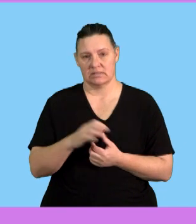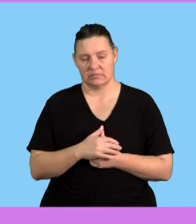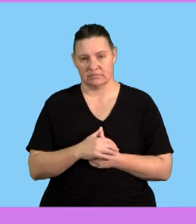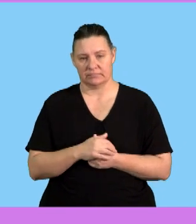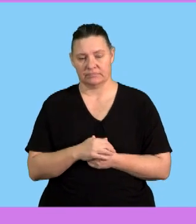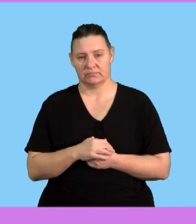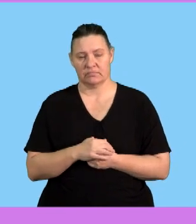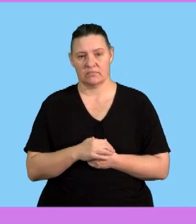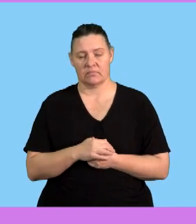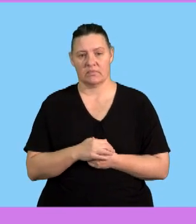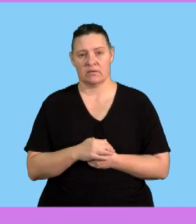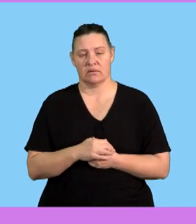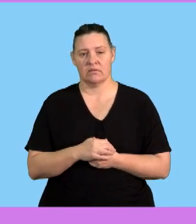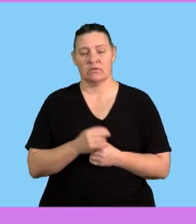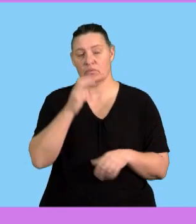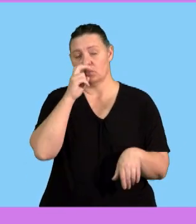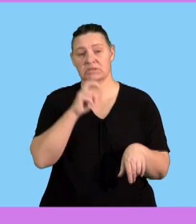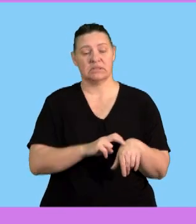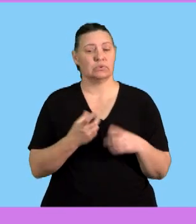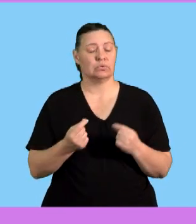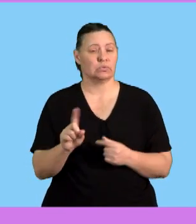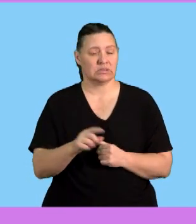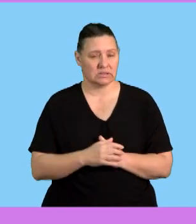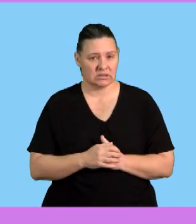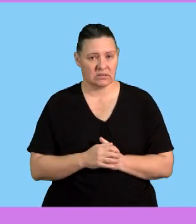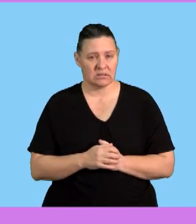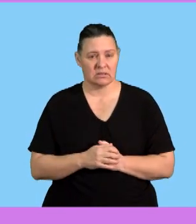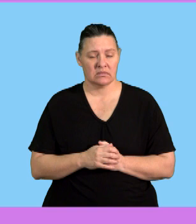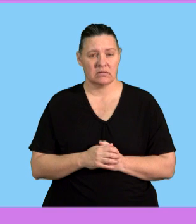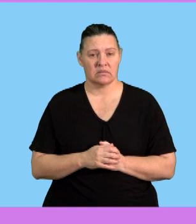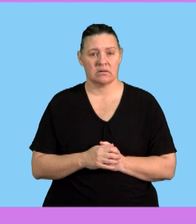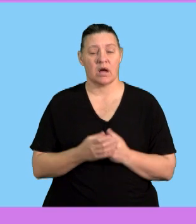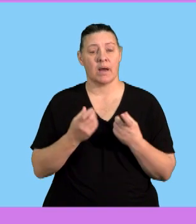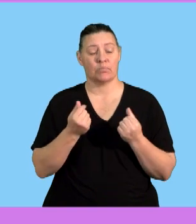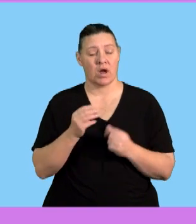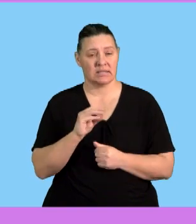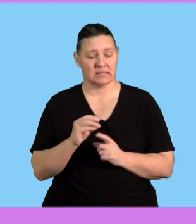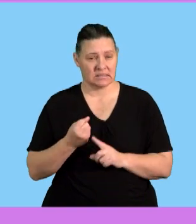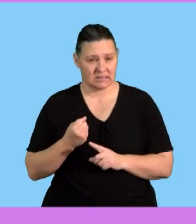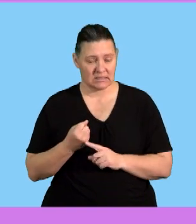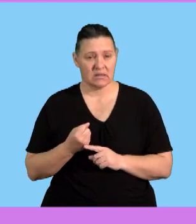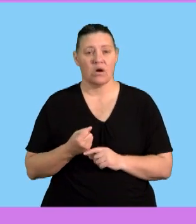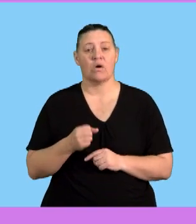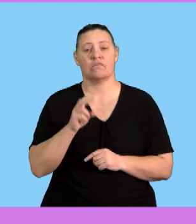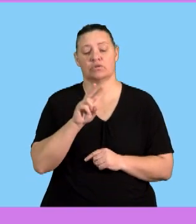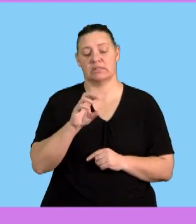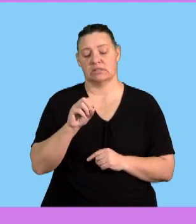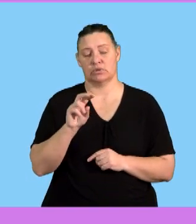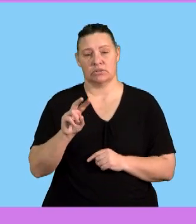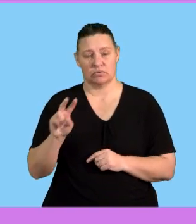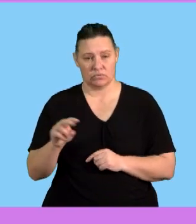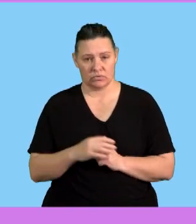2023. So, what do we need to do? We need to take the price of